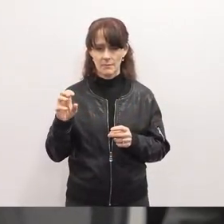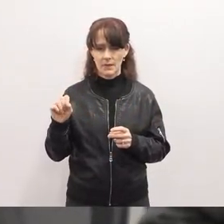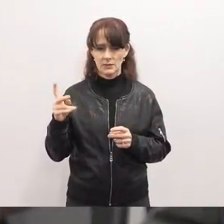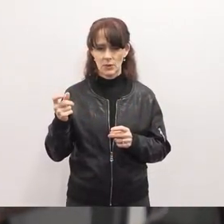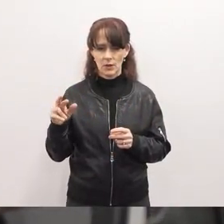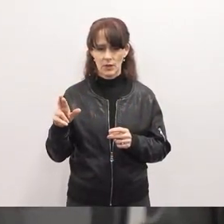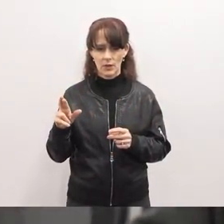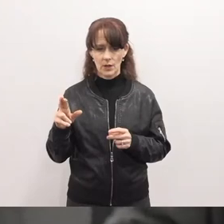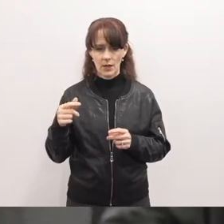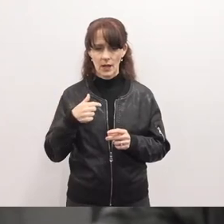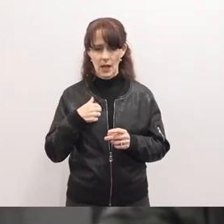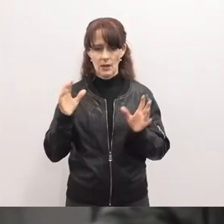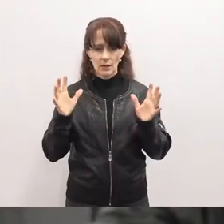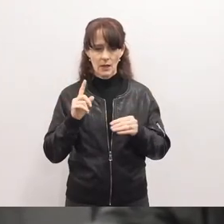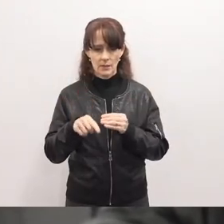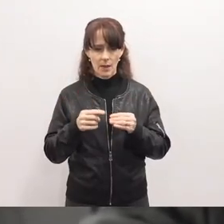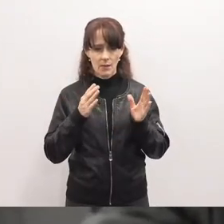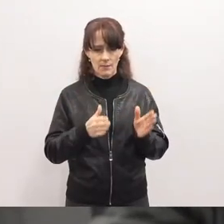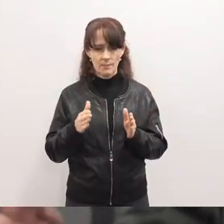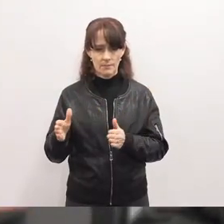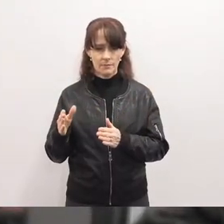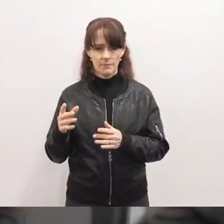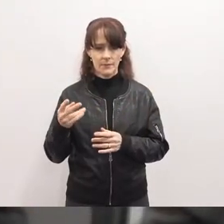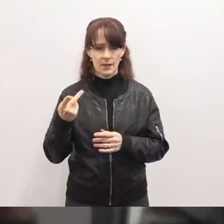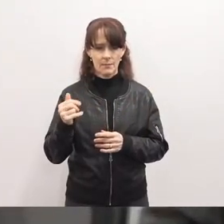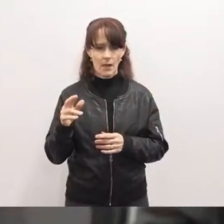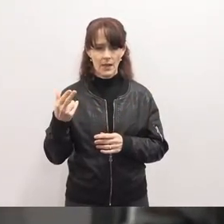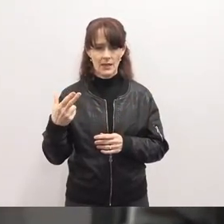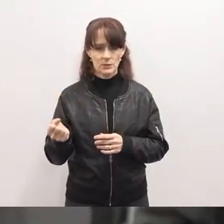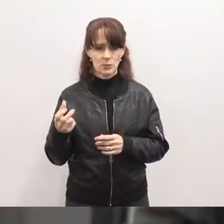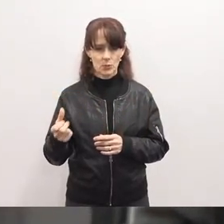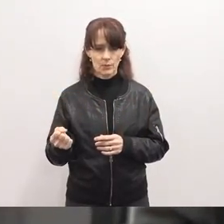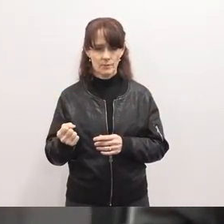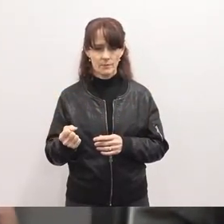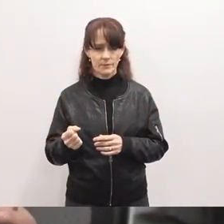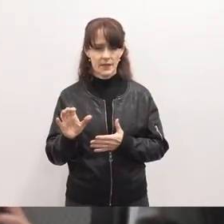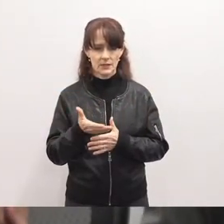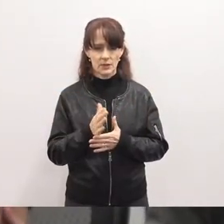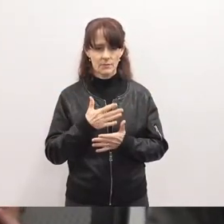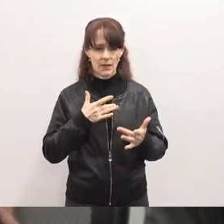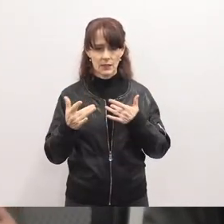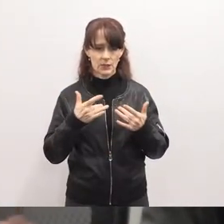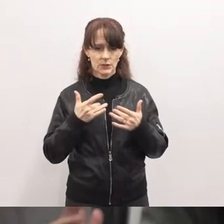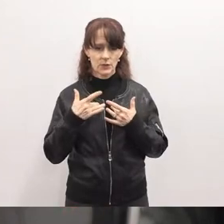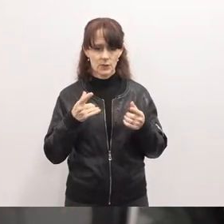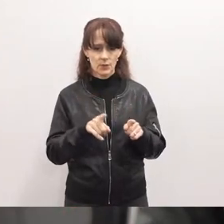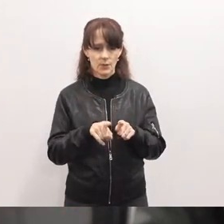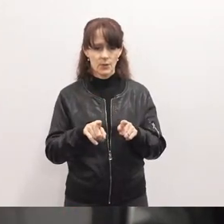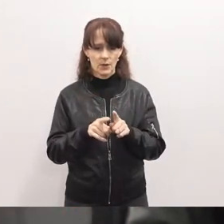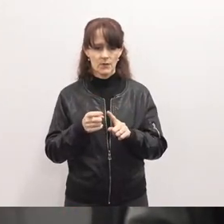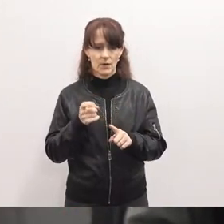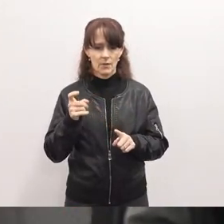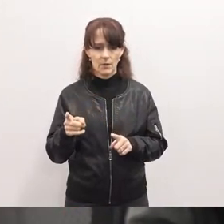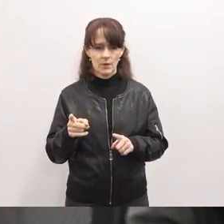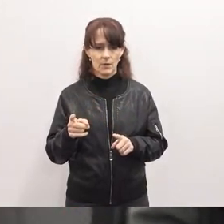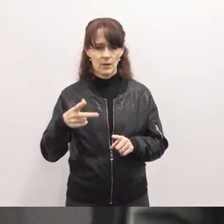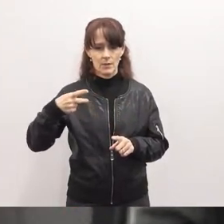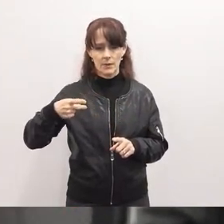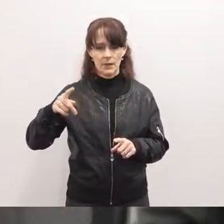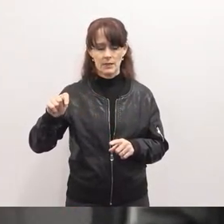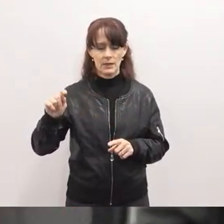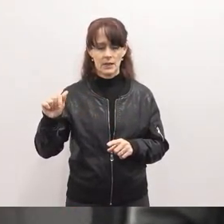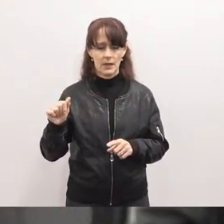talking about the preparations at Poly High School. And I shared my concerns as well from her because I was on the PTA